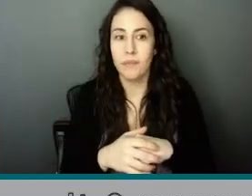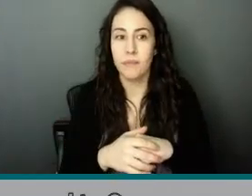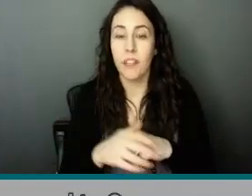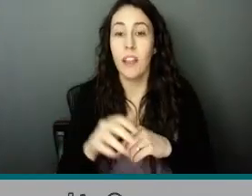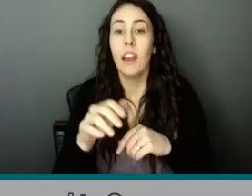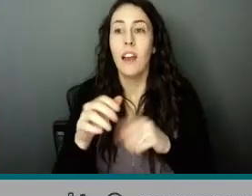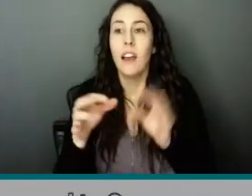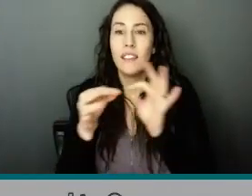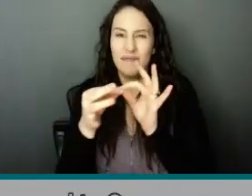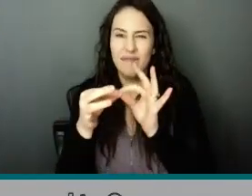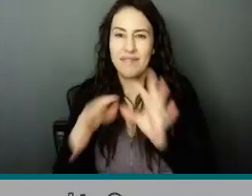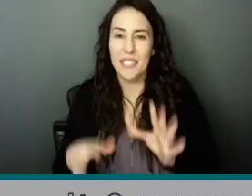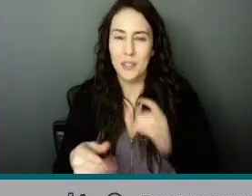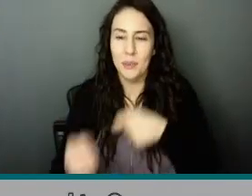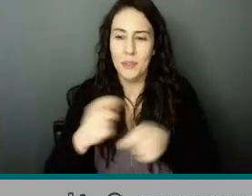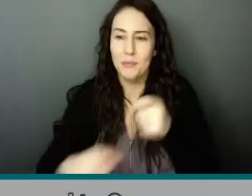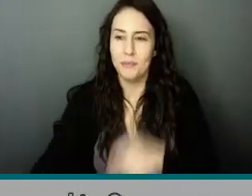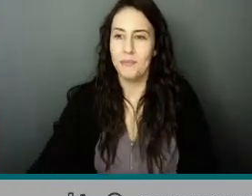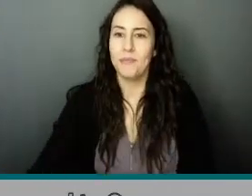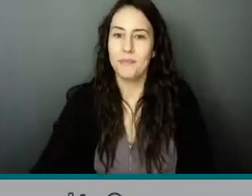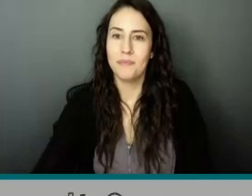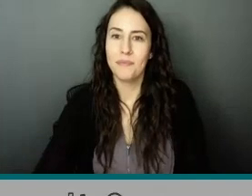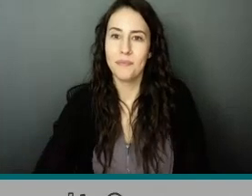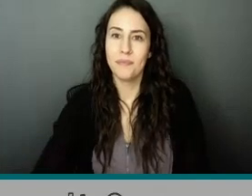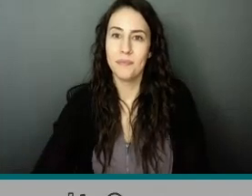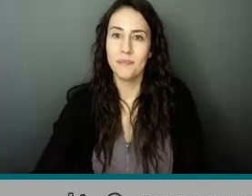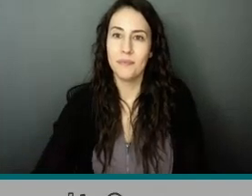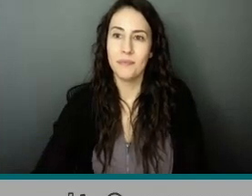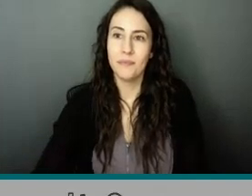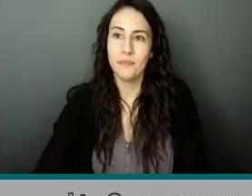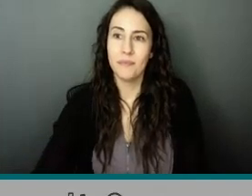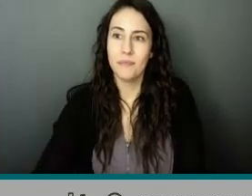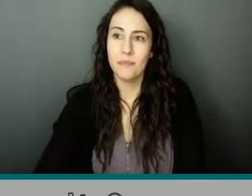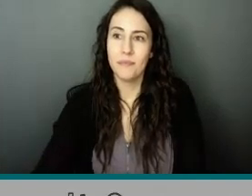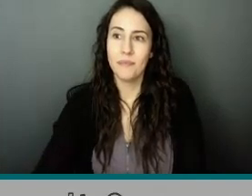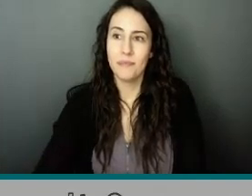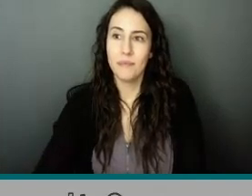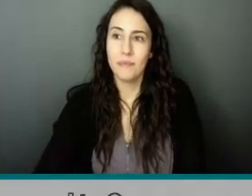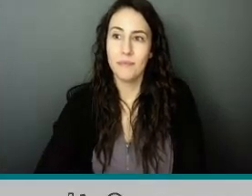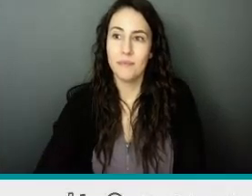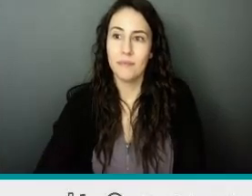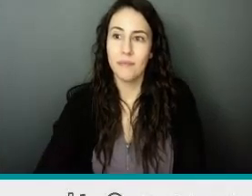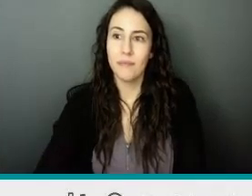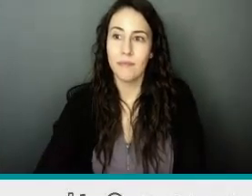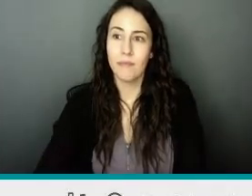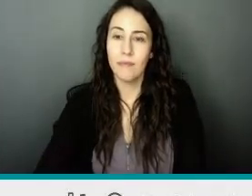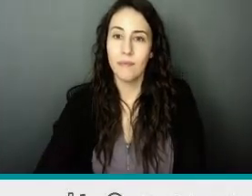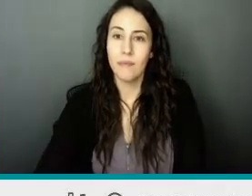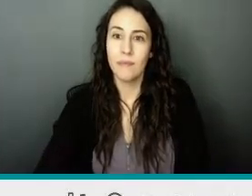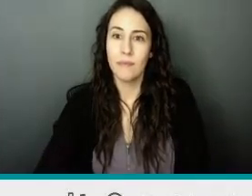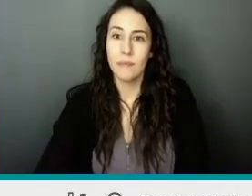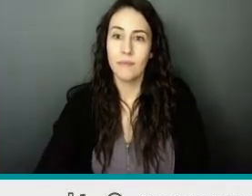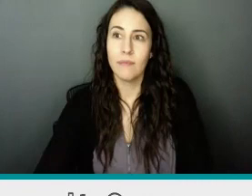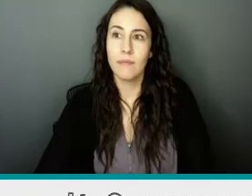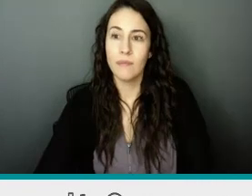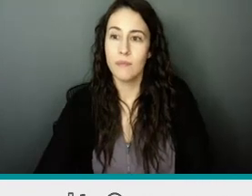the steps, we've tried to make this as easy as possible. So the software will do the work for them in terms of checking and making sure everything looks and